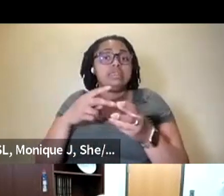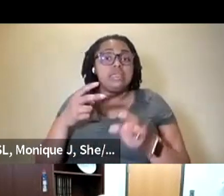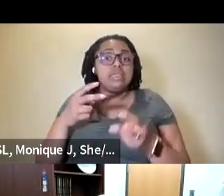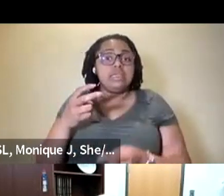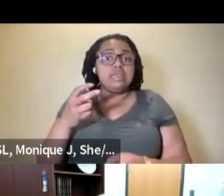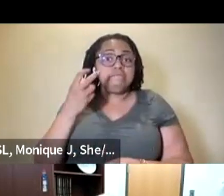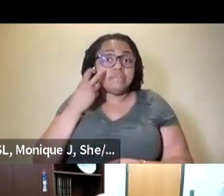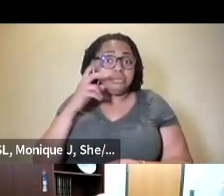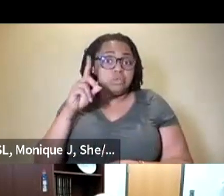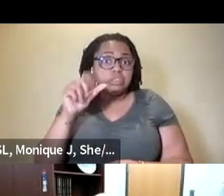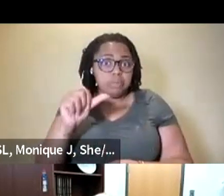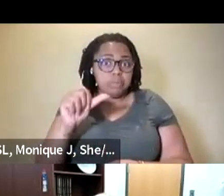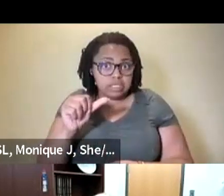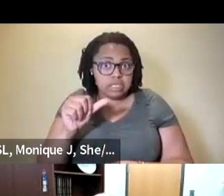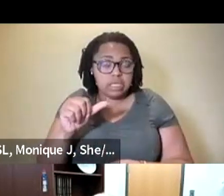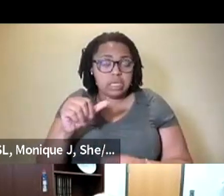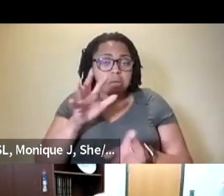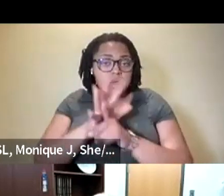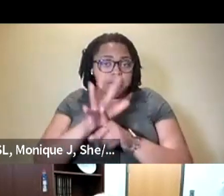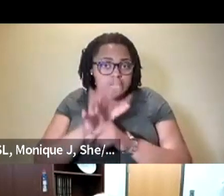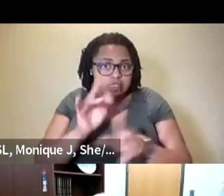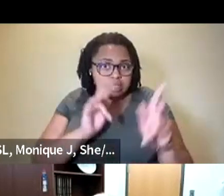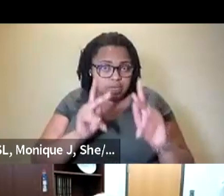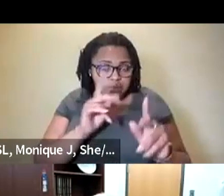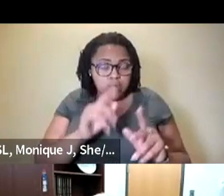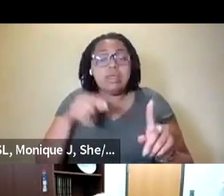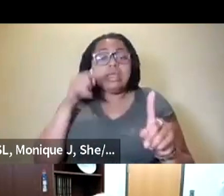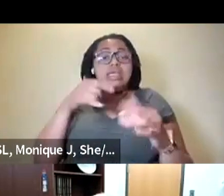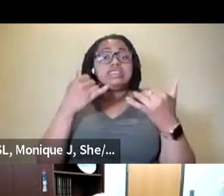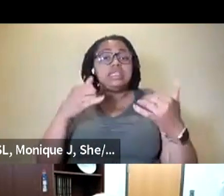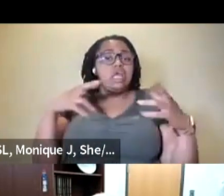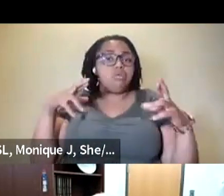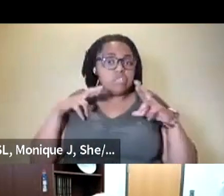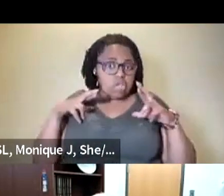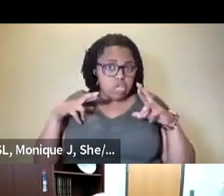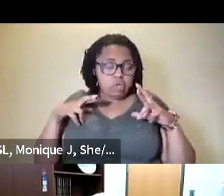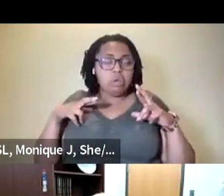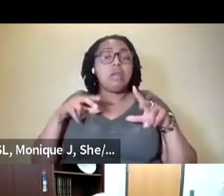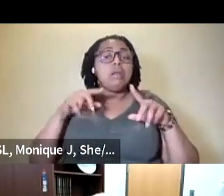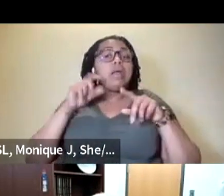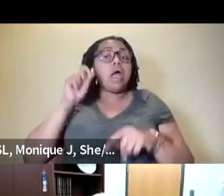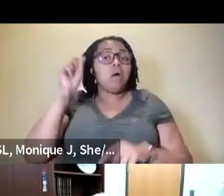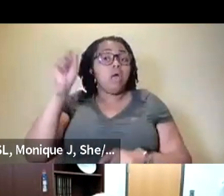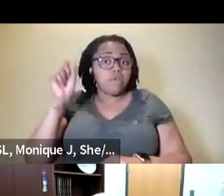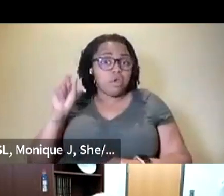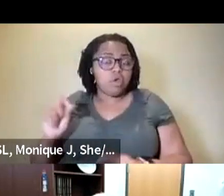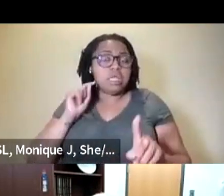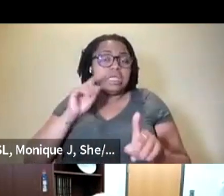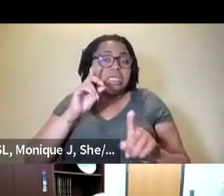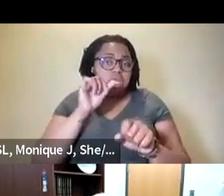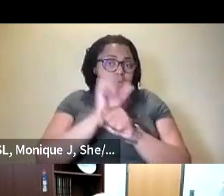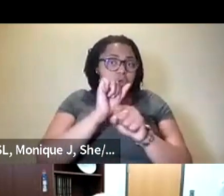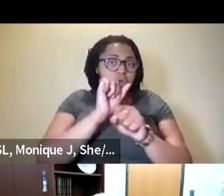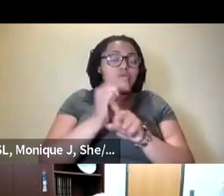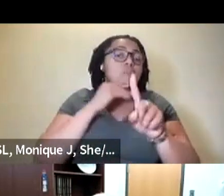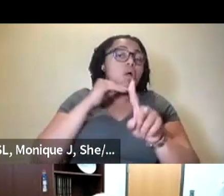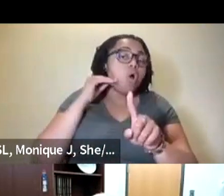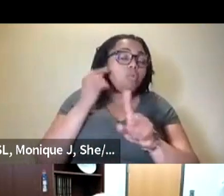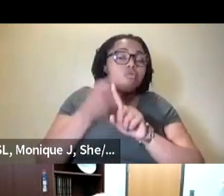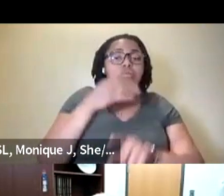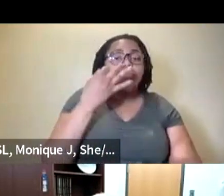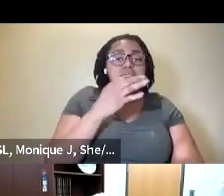population. He is currently retired. However, he did work from home from 1996